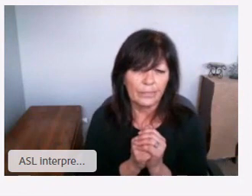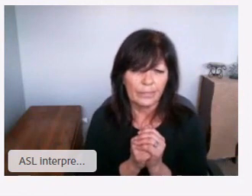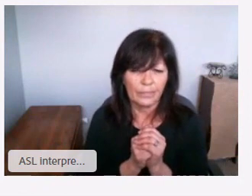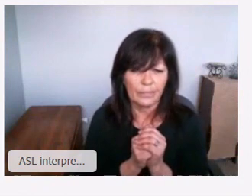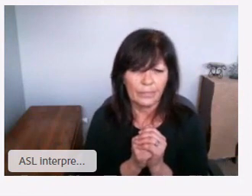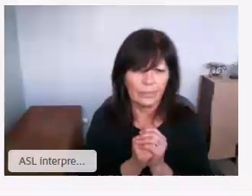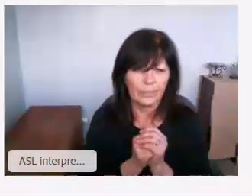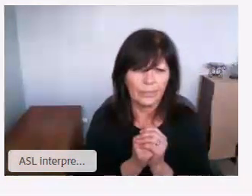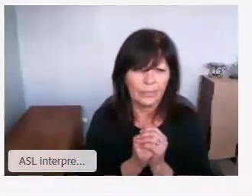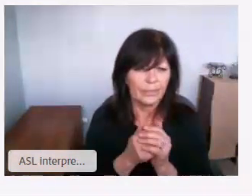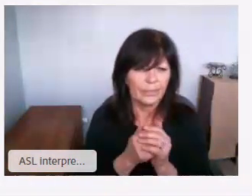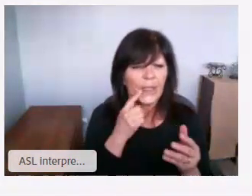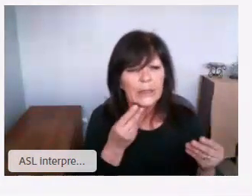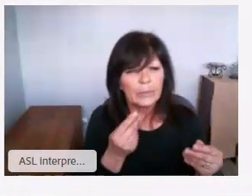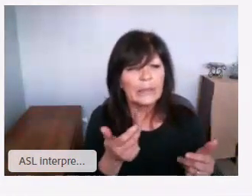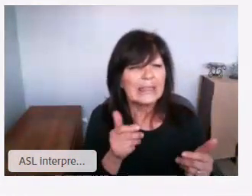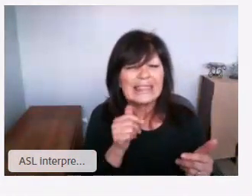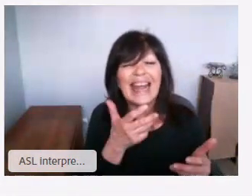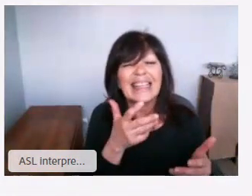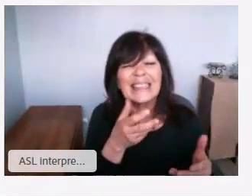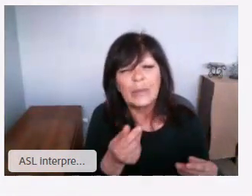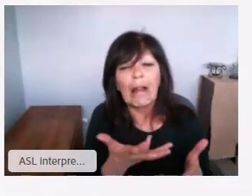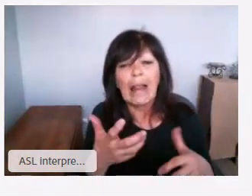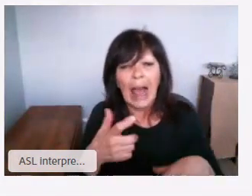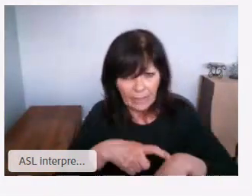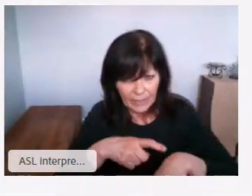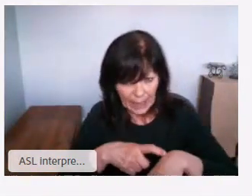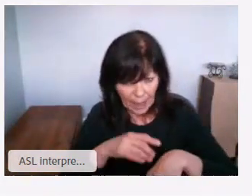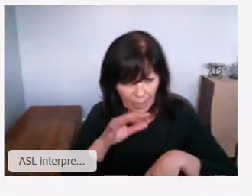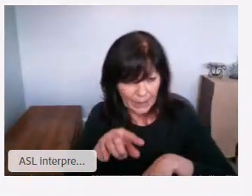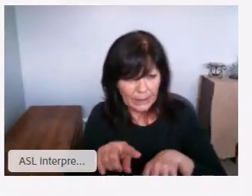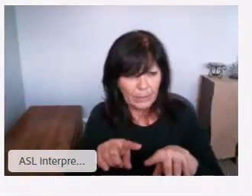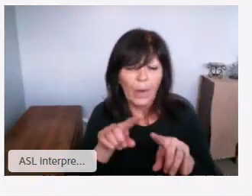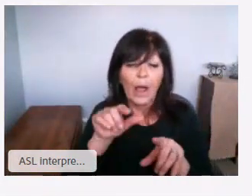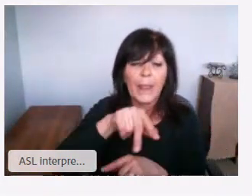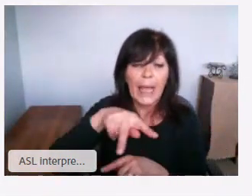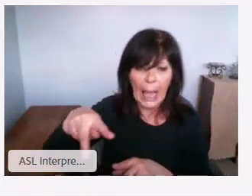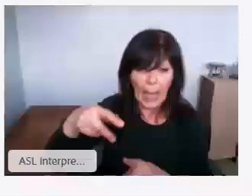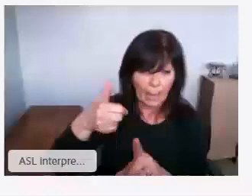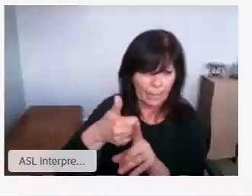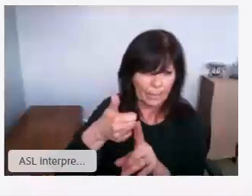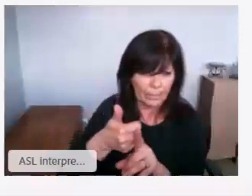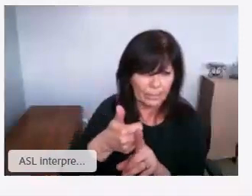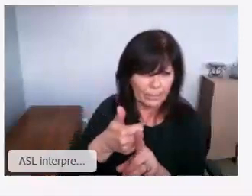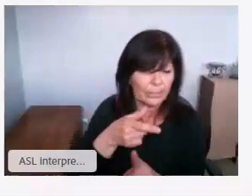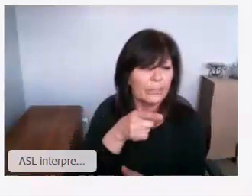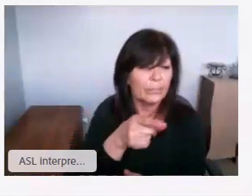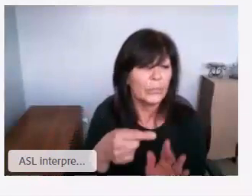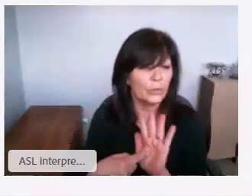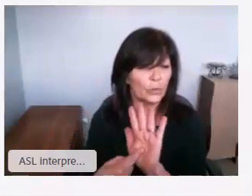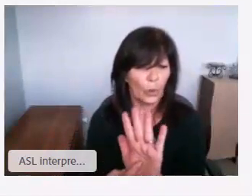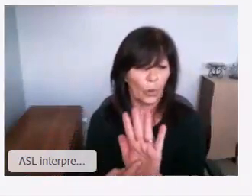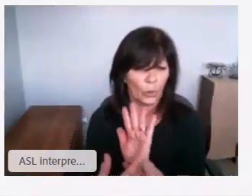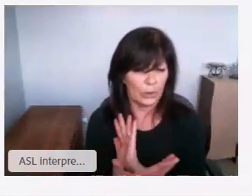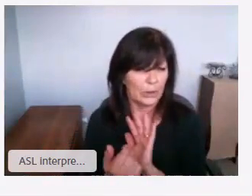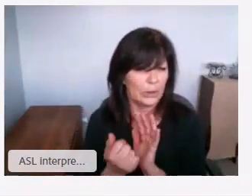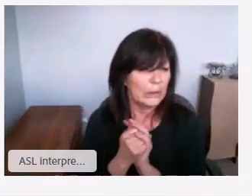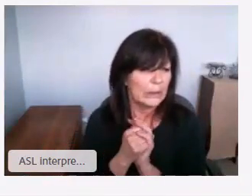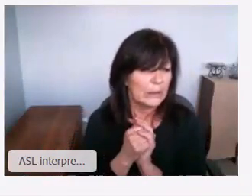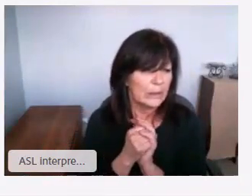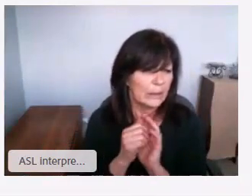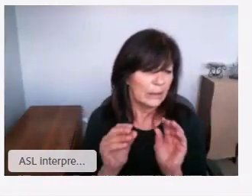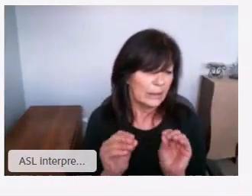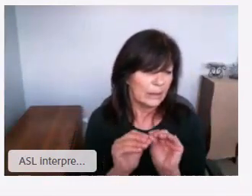I won't spend a lot of time on it, but the app flows are shown on the screen here. So obviously there's